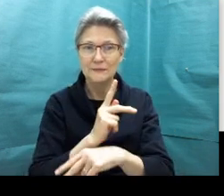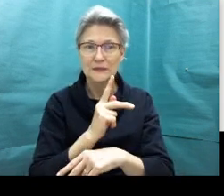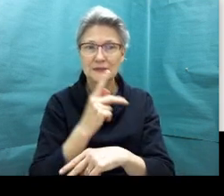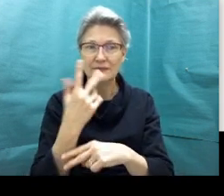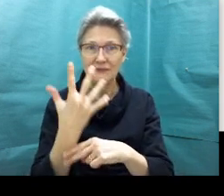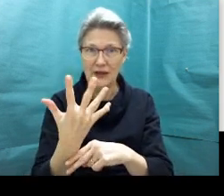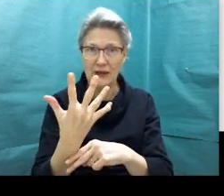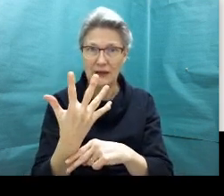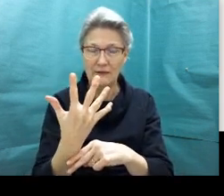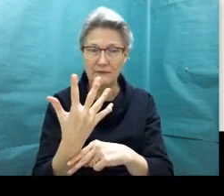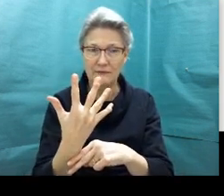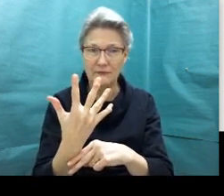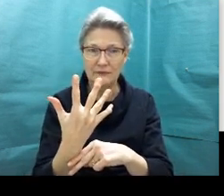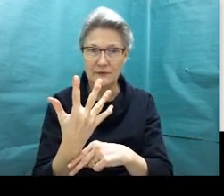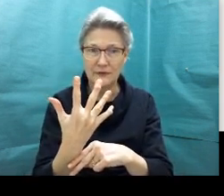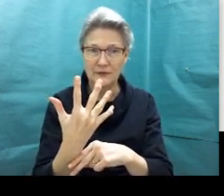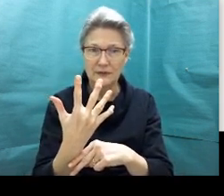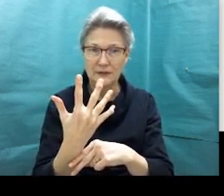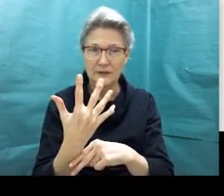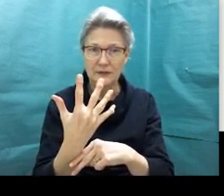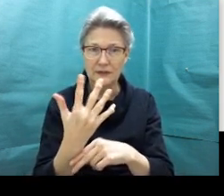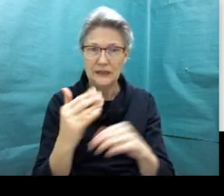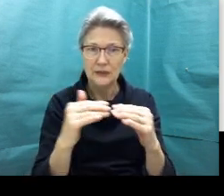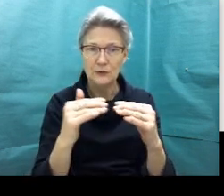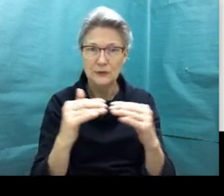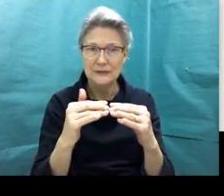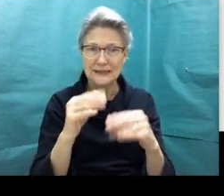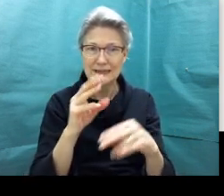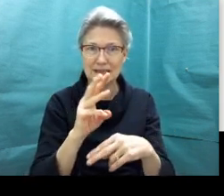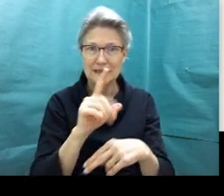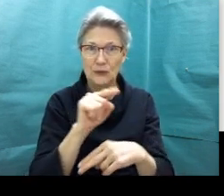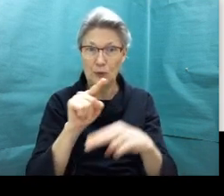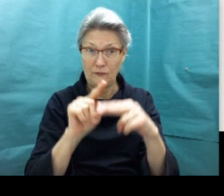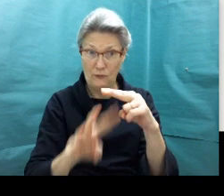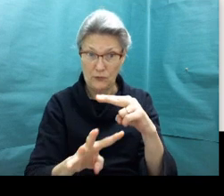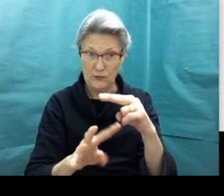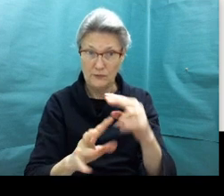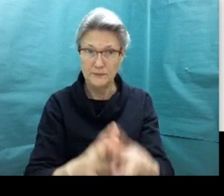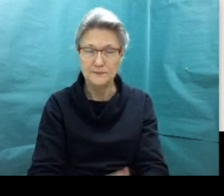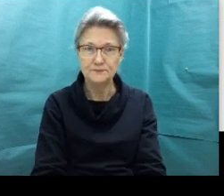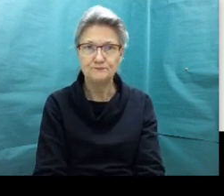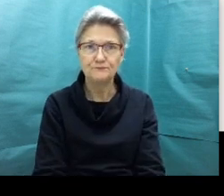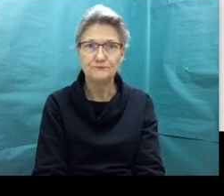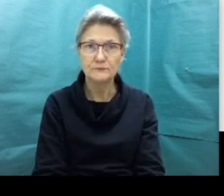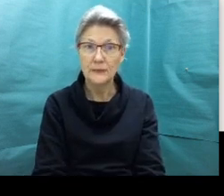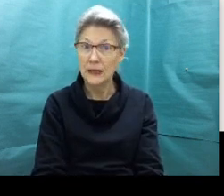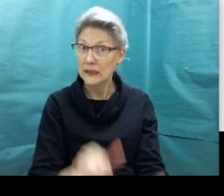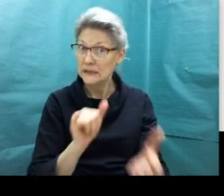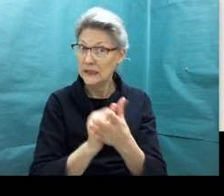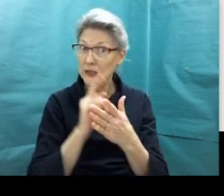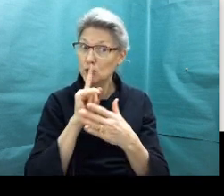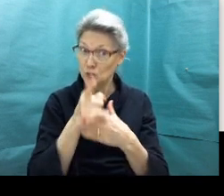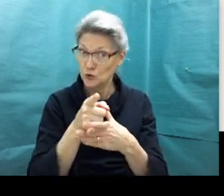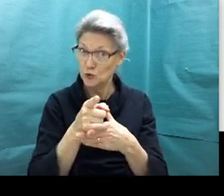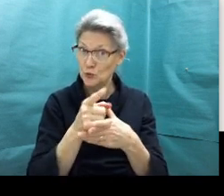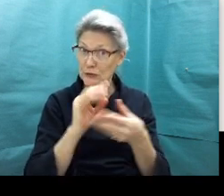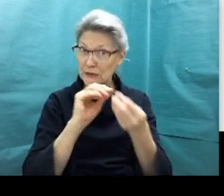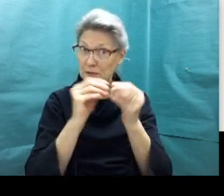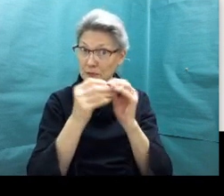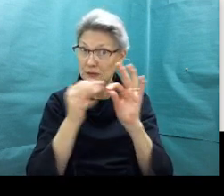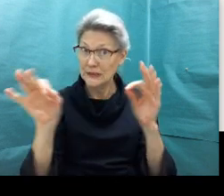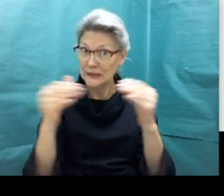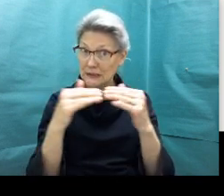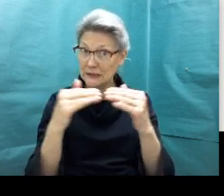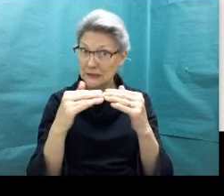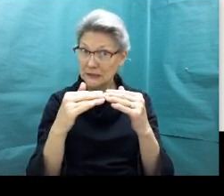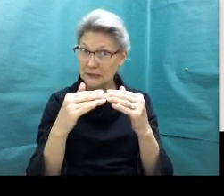times 5 equals 6 1/4. Is that a true statement? Let's figure it out because that's what